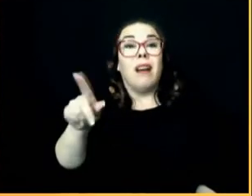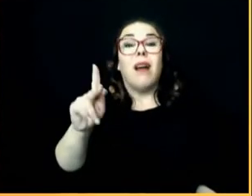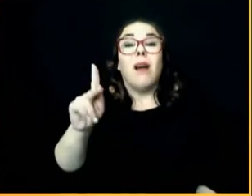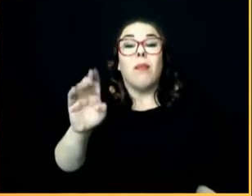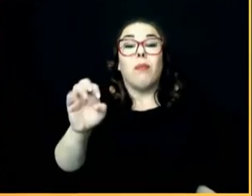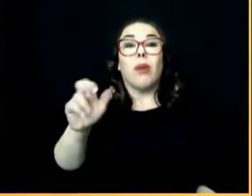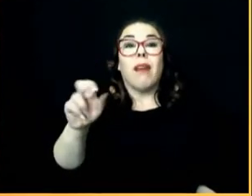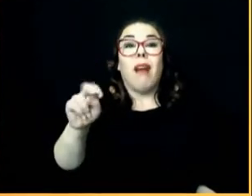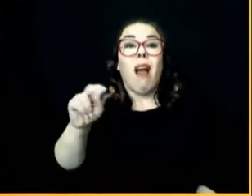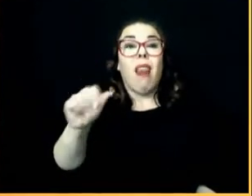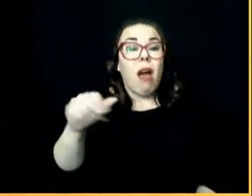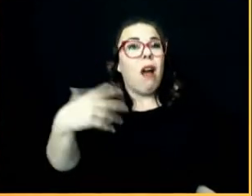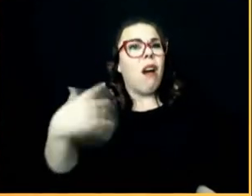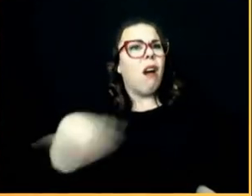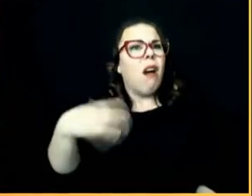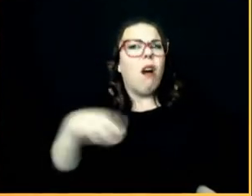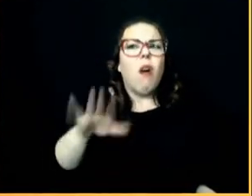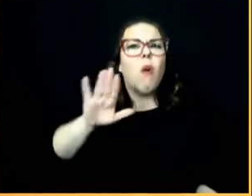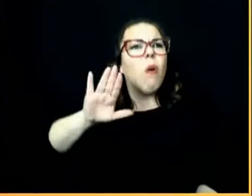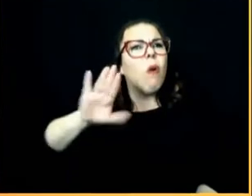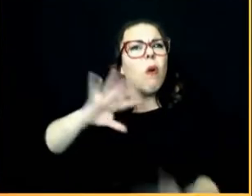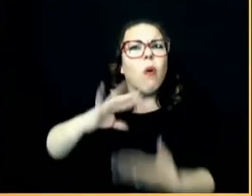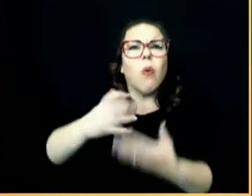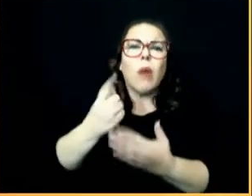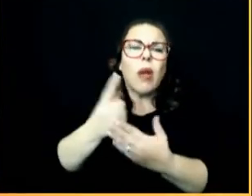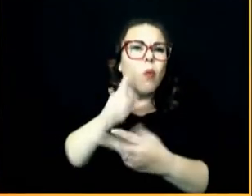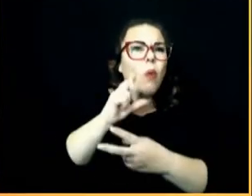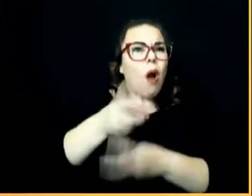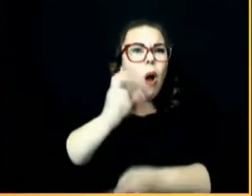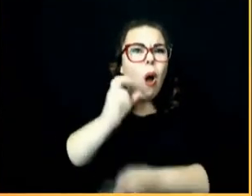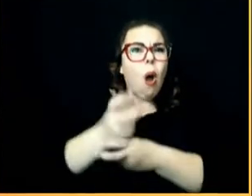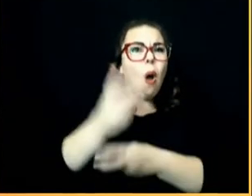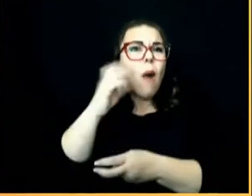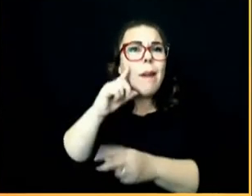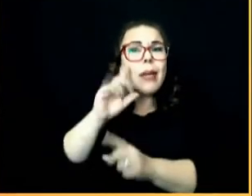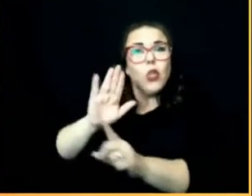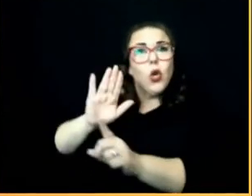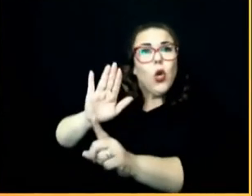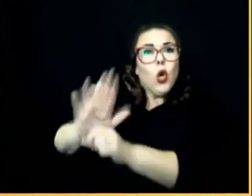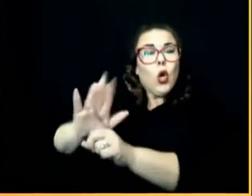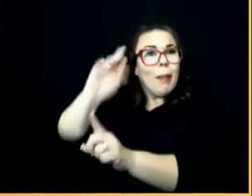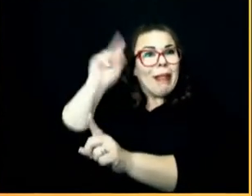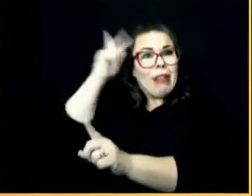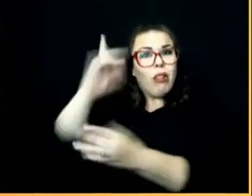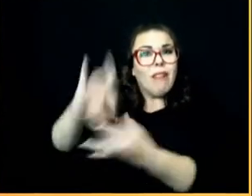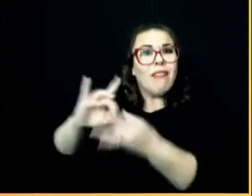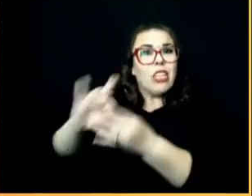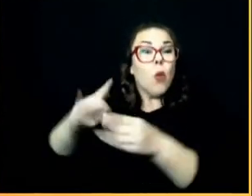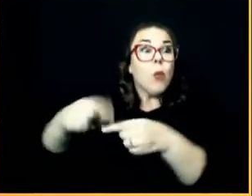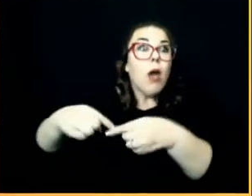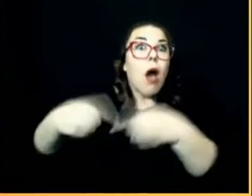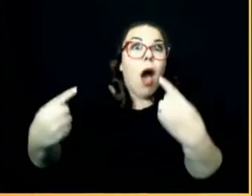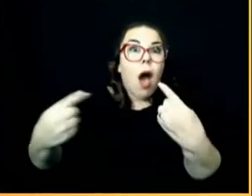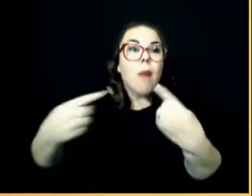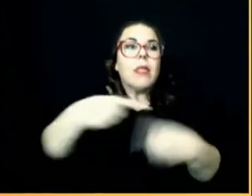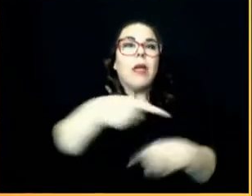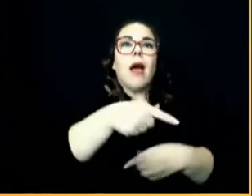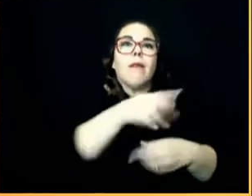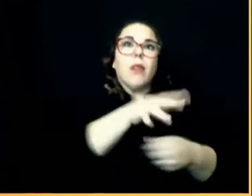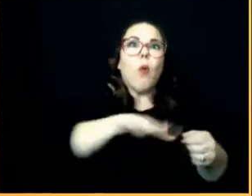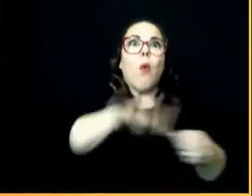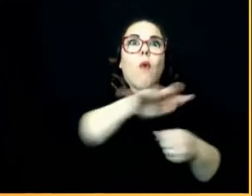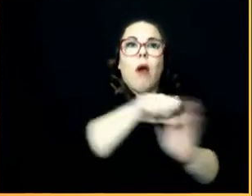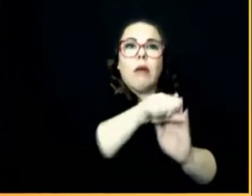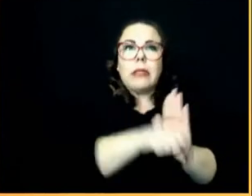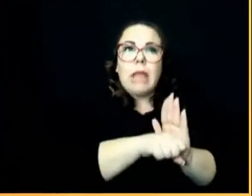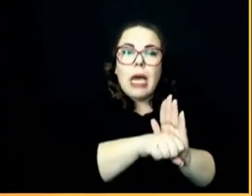that leans Republican. And so what do you think is helping trans people win in these places that